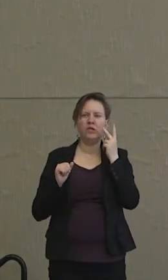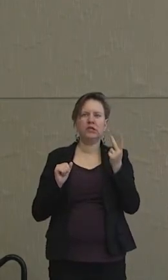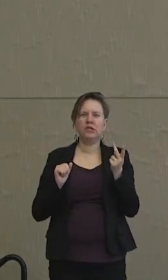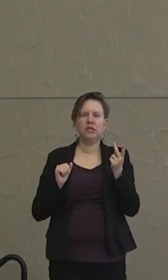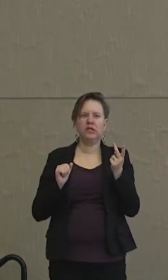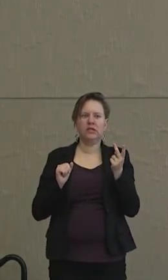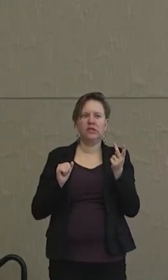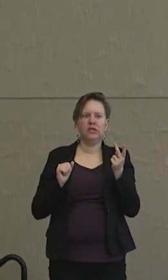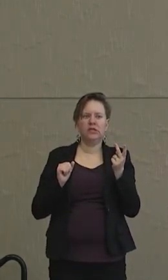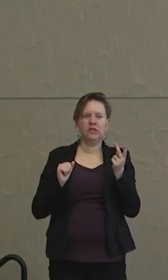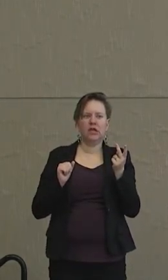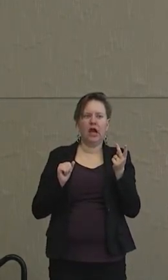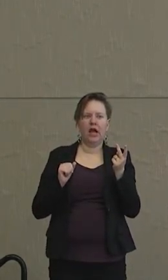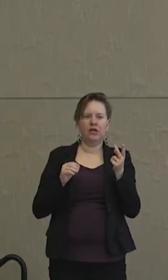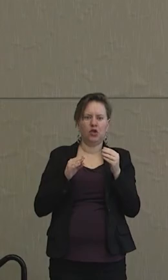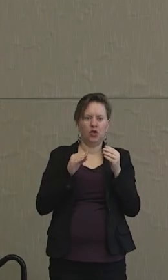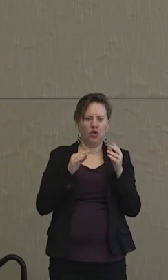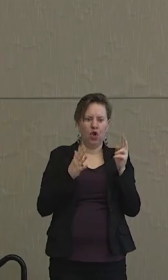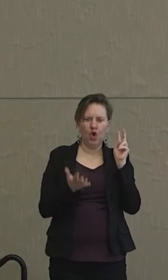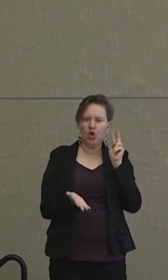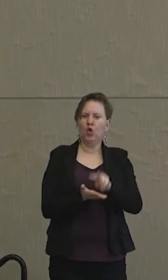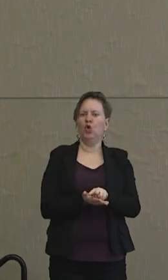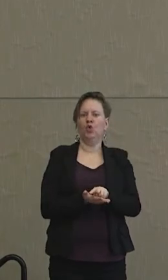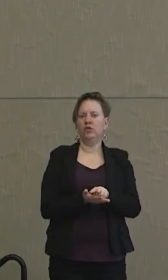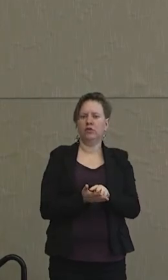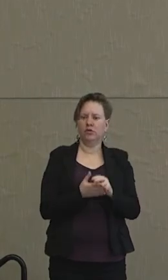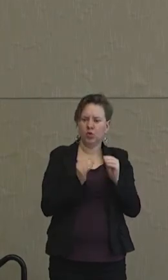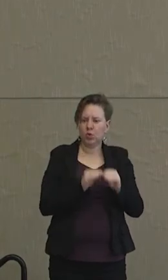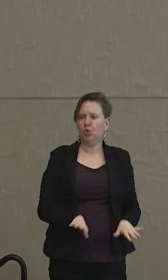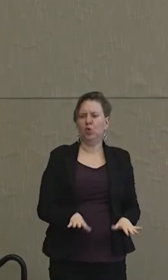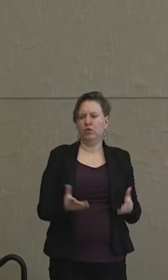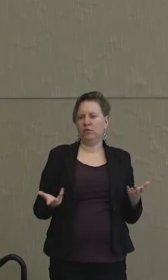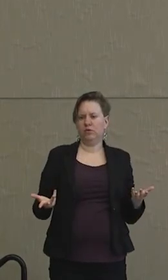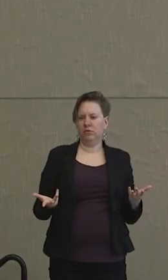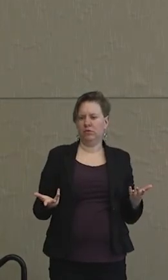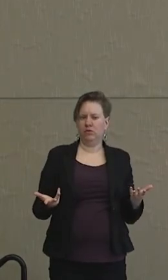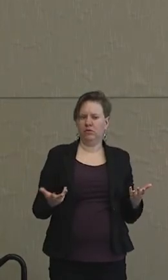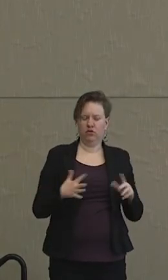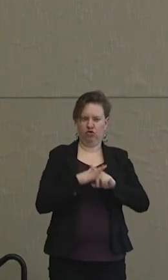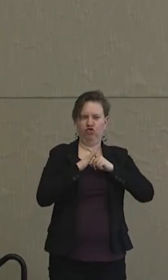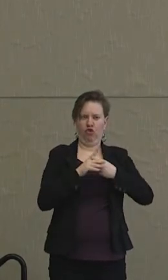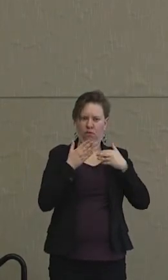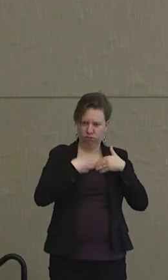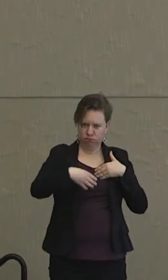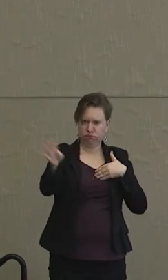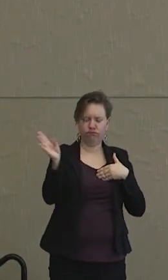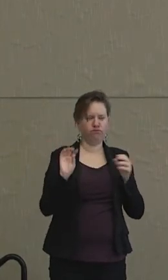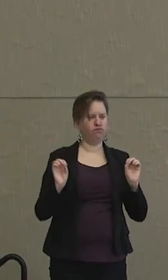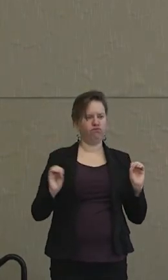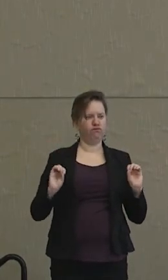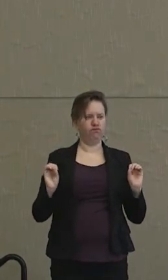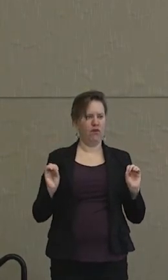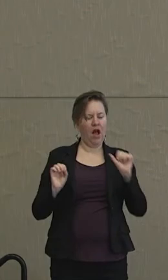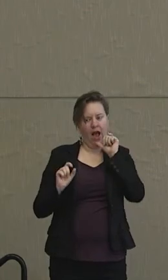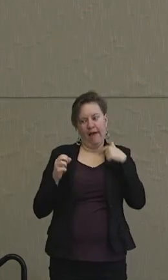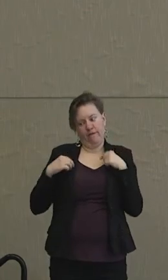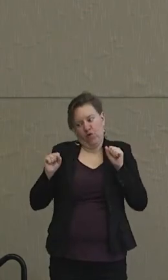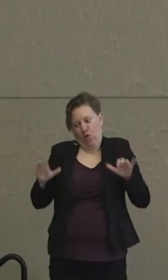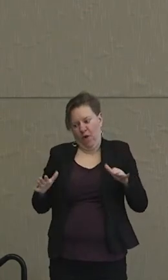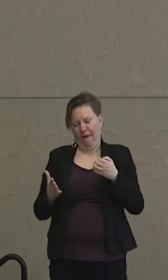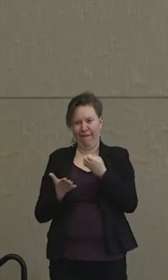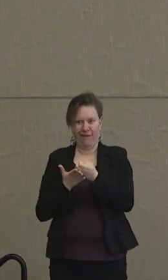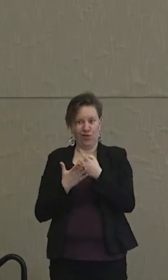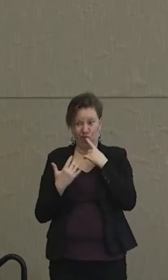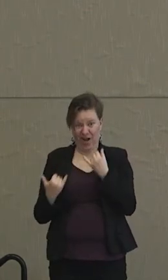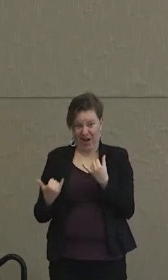I don't ever see it as a losing position mm-hmm. to begin from. Yeah. And I don't have any evidence right now